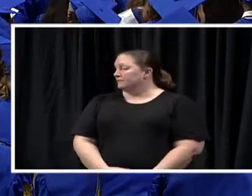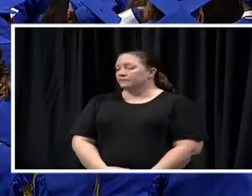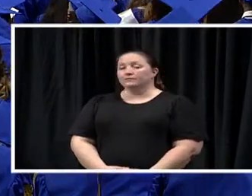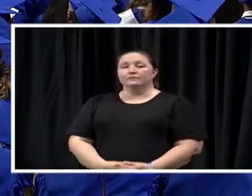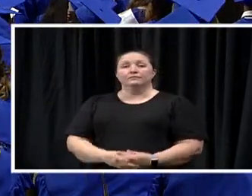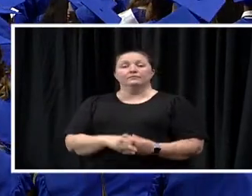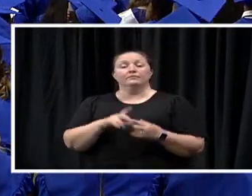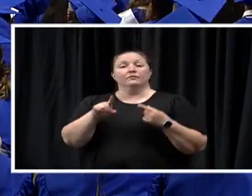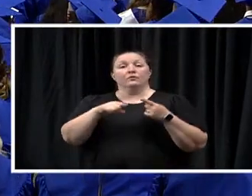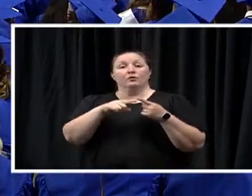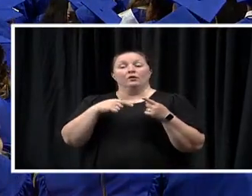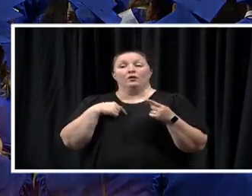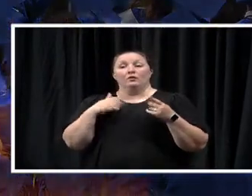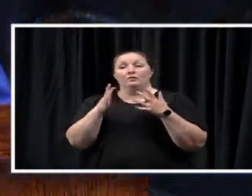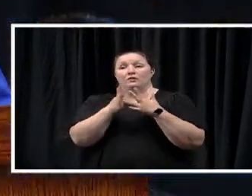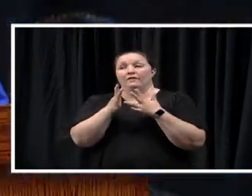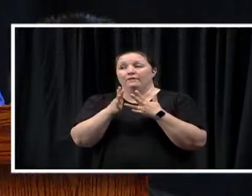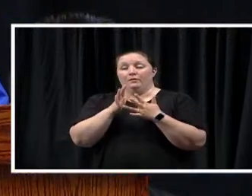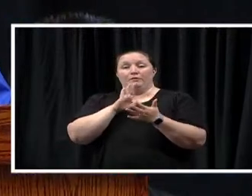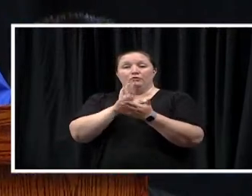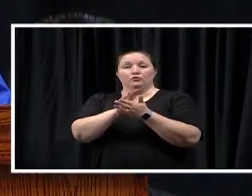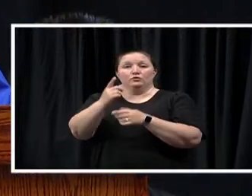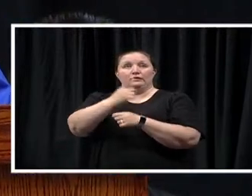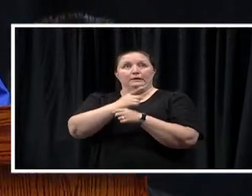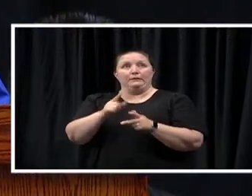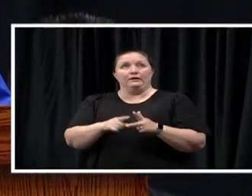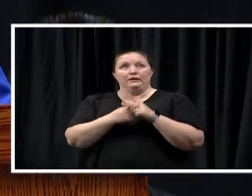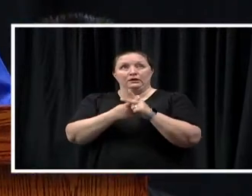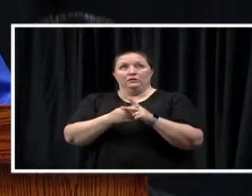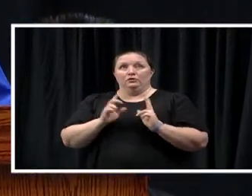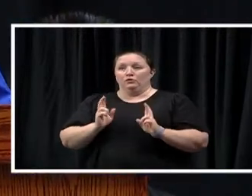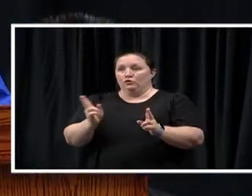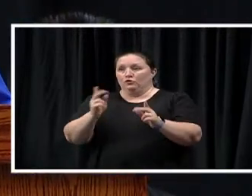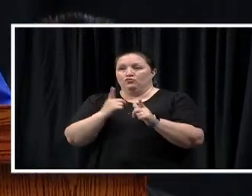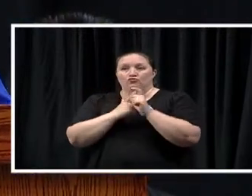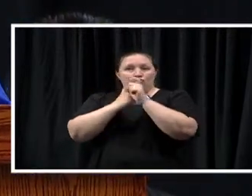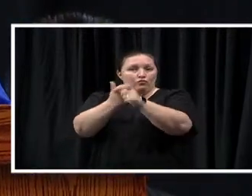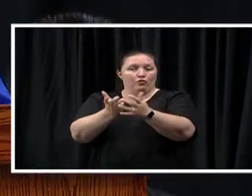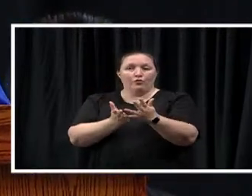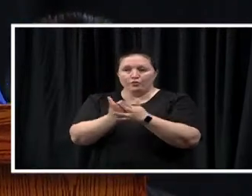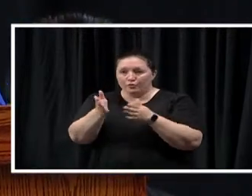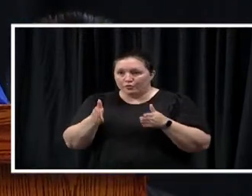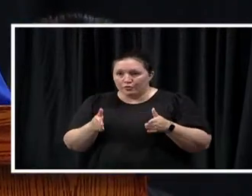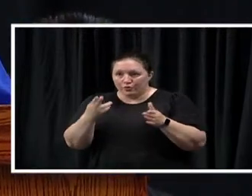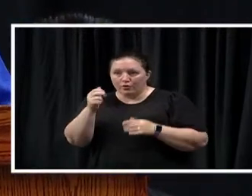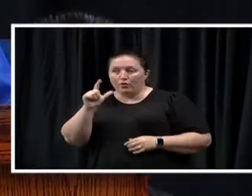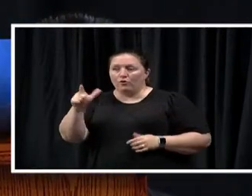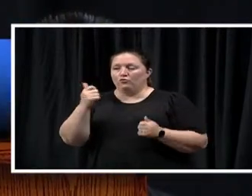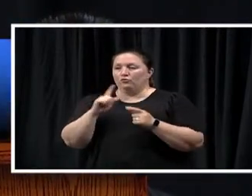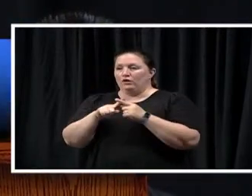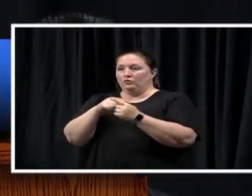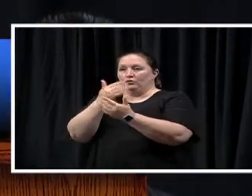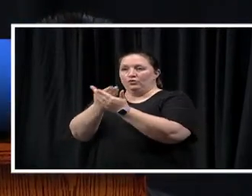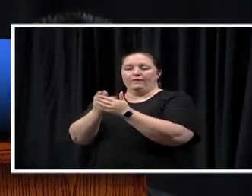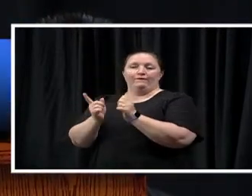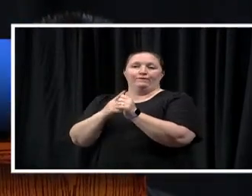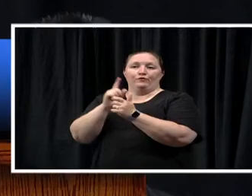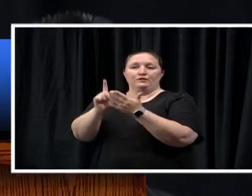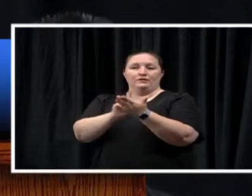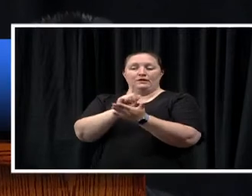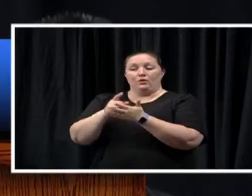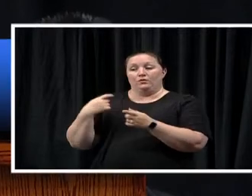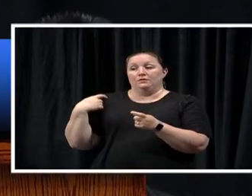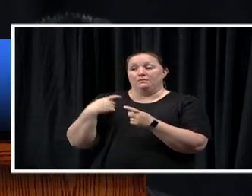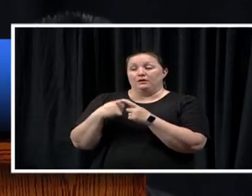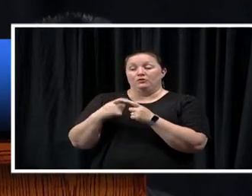When I was a sophomore, my school day would begin with a frantic sprint through the hallways, desperately trying to reach Ms. Drake's first hour Spanish class before